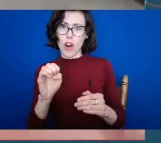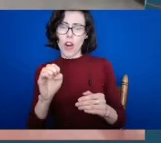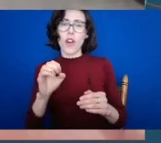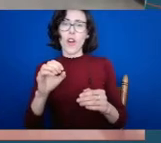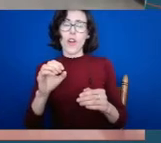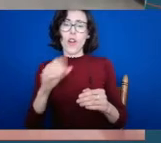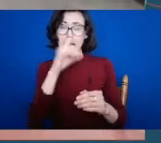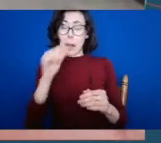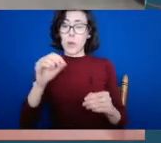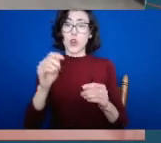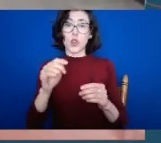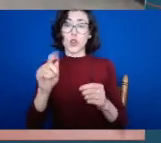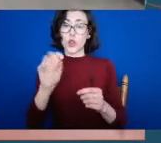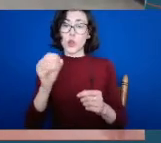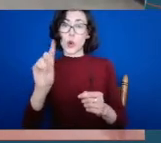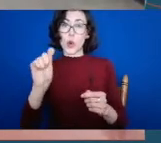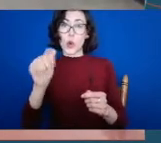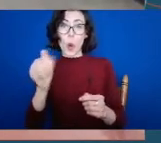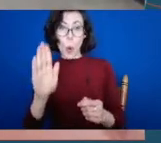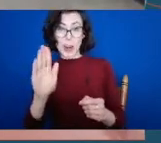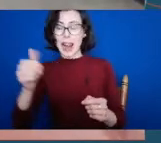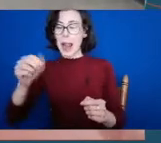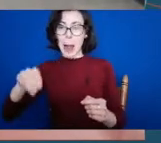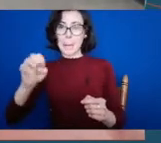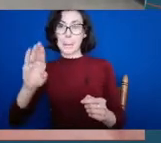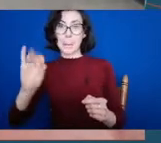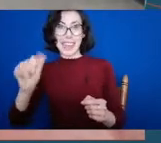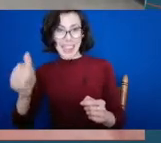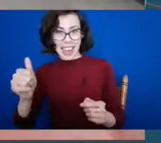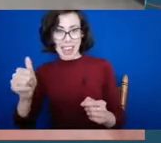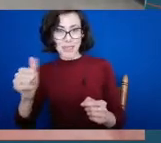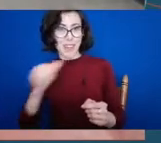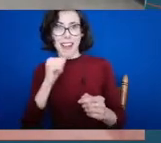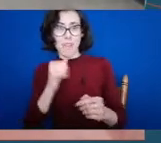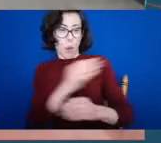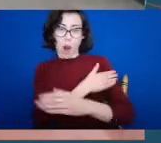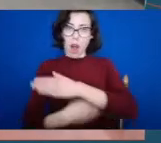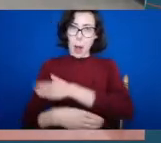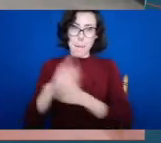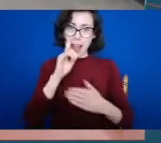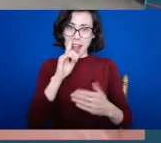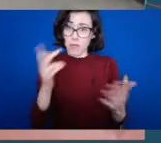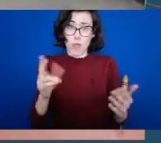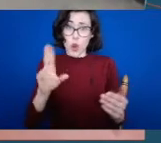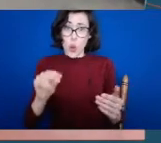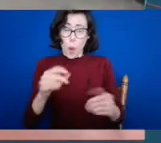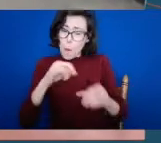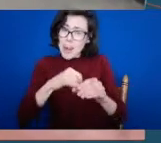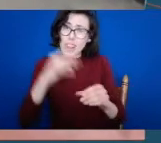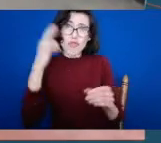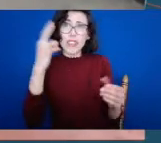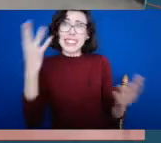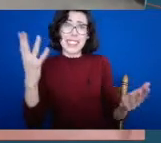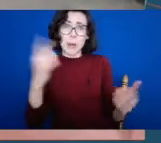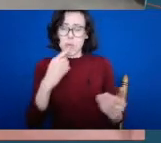limbs, and there's no medical reason as to why this happened. So I've been kind of mad into sport really since the get-go. My siblings used to